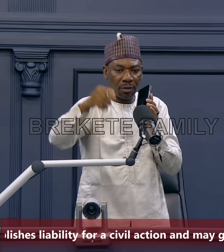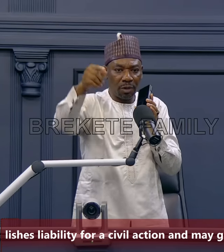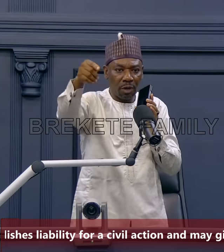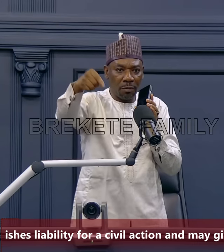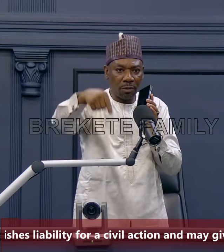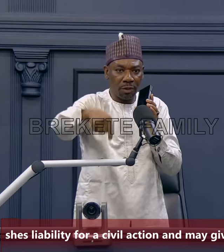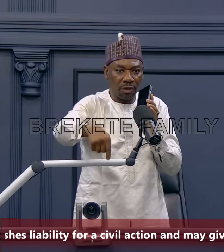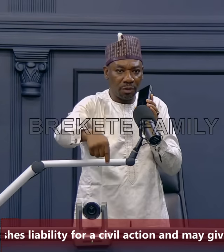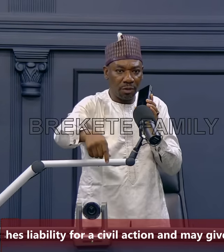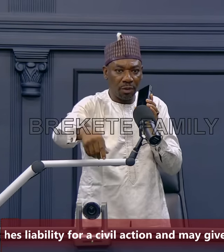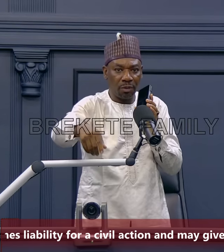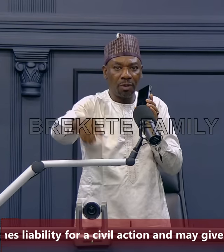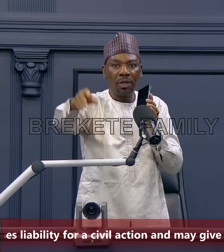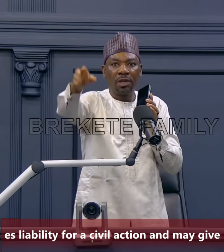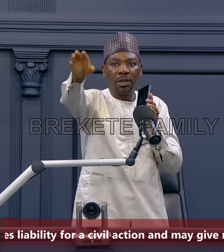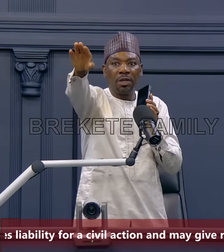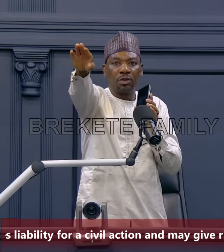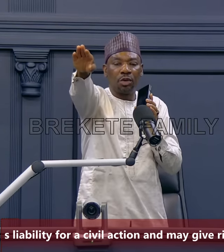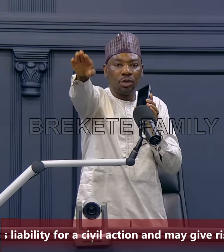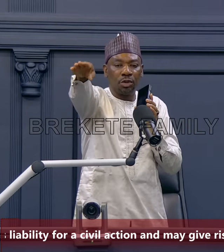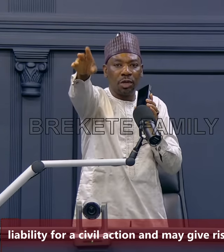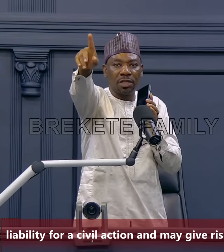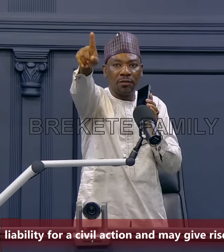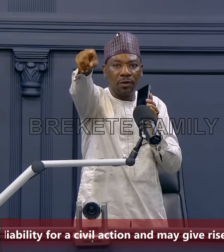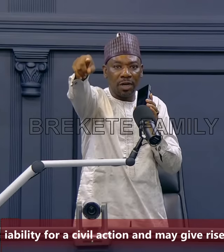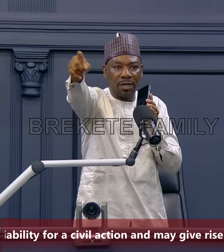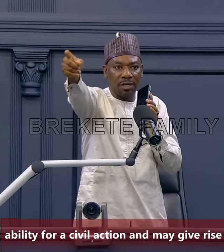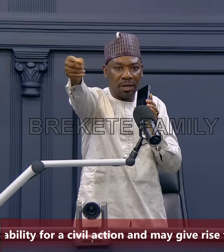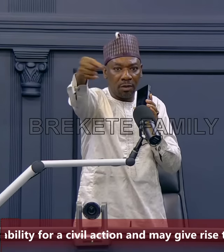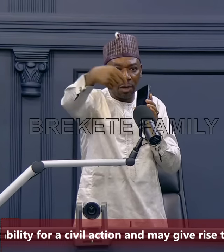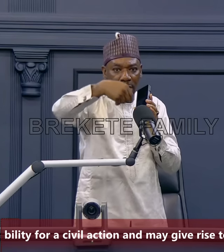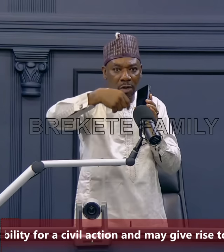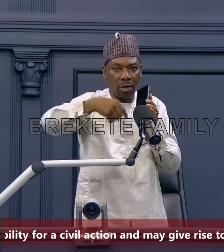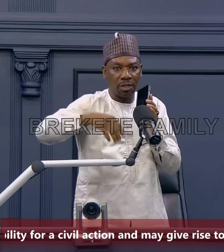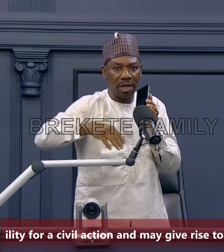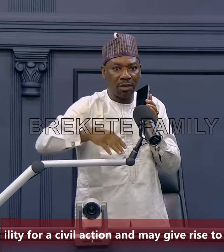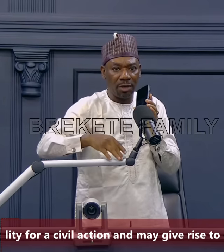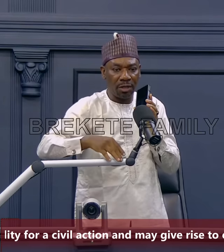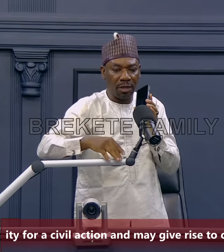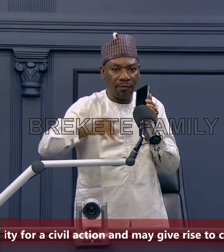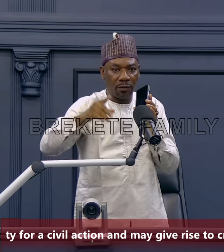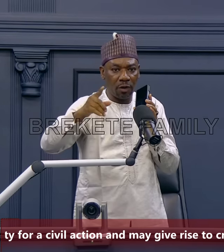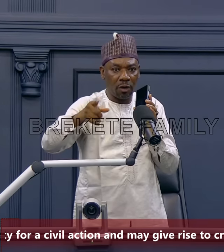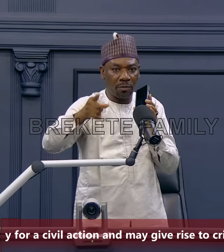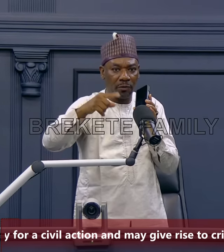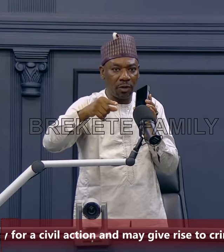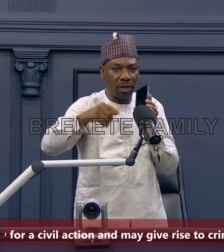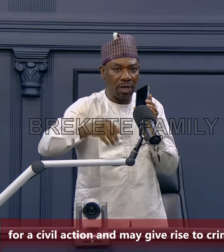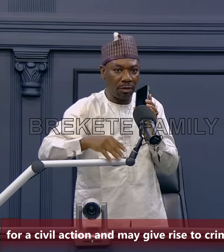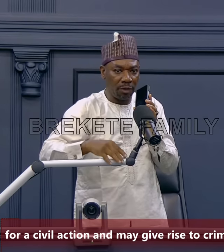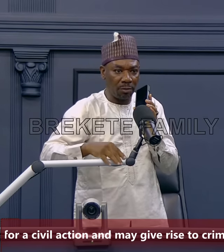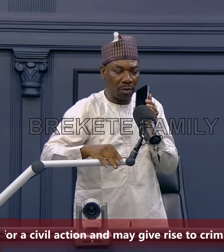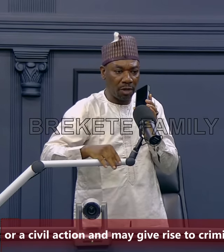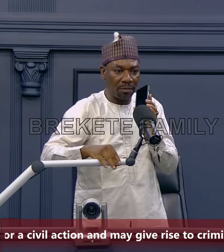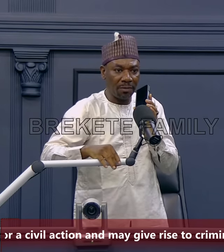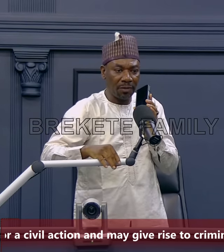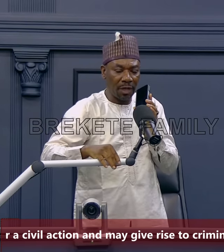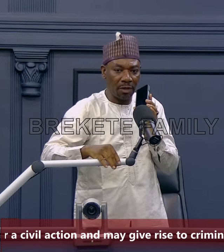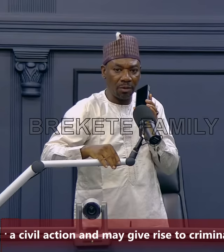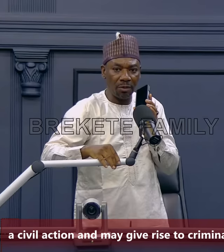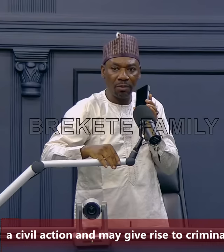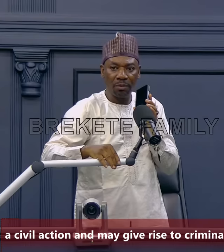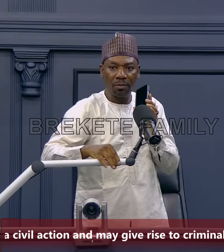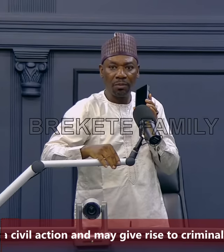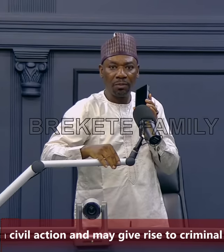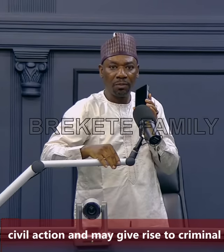Studio come to the studio introduce yourself forget they go user you in if you come before the end of the program